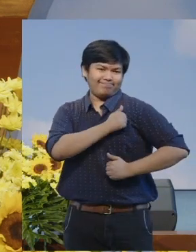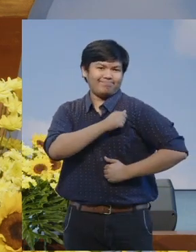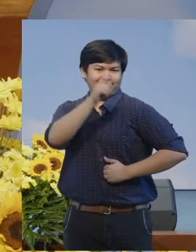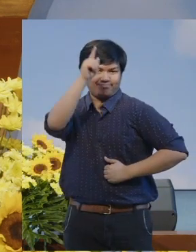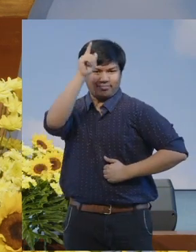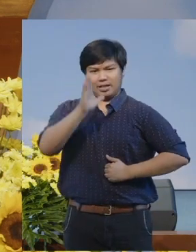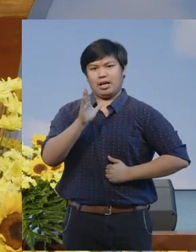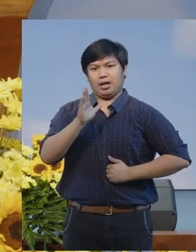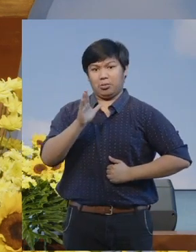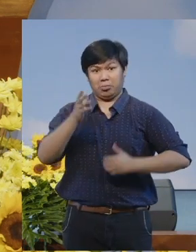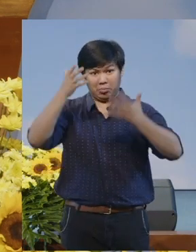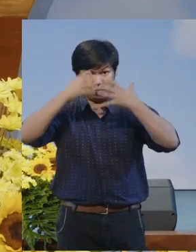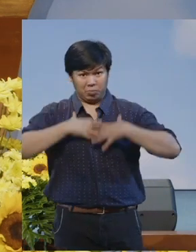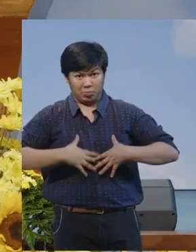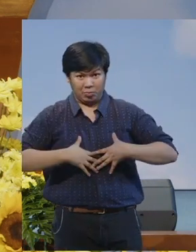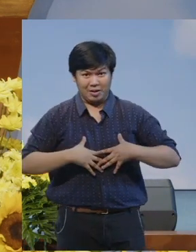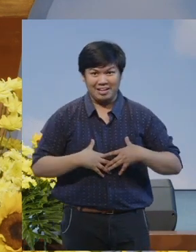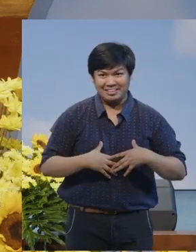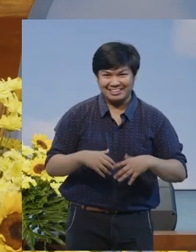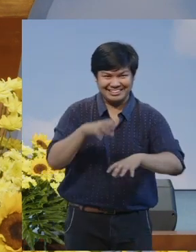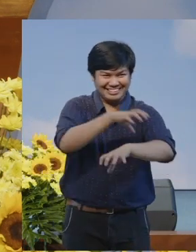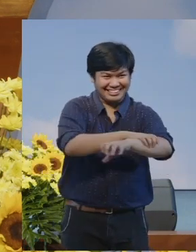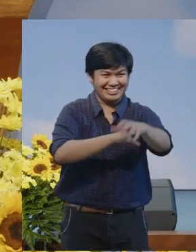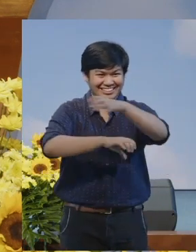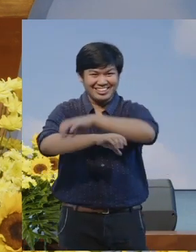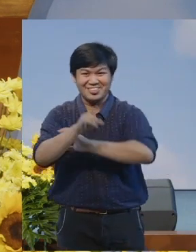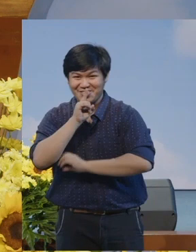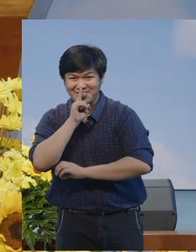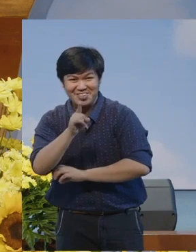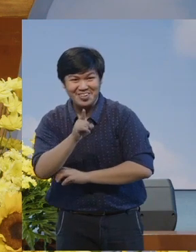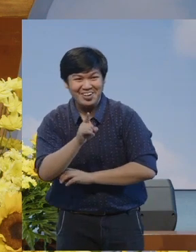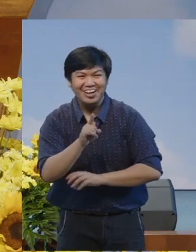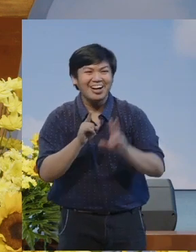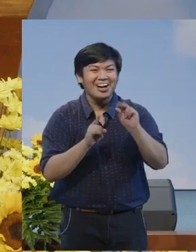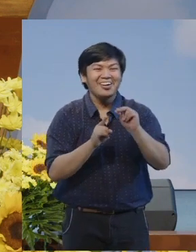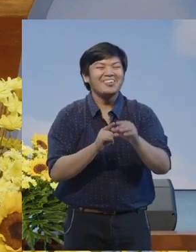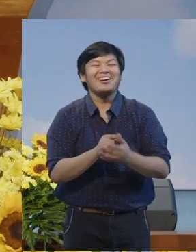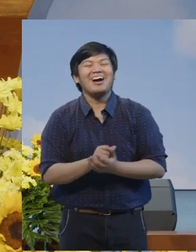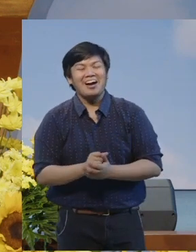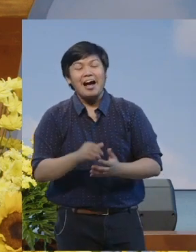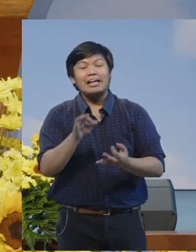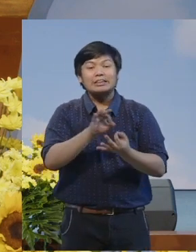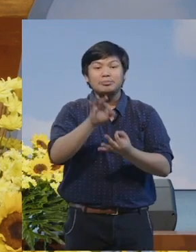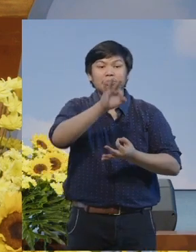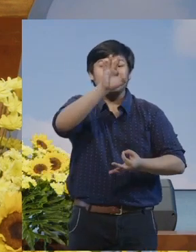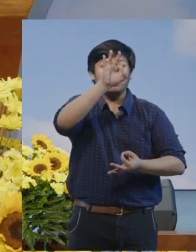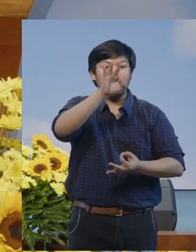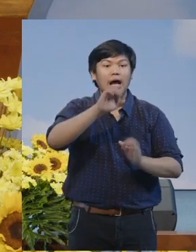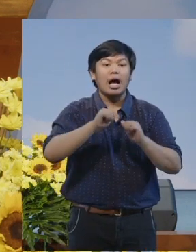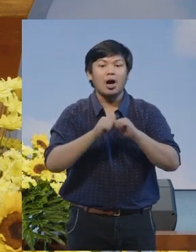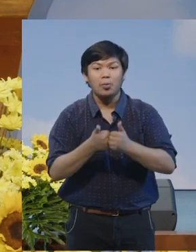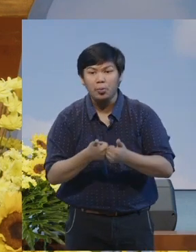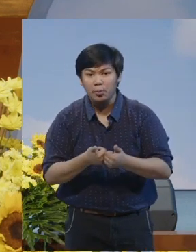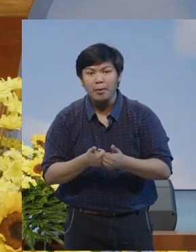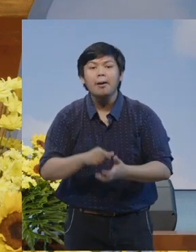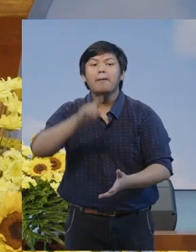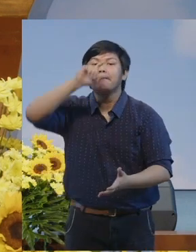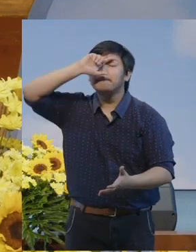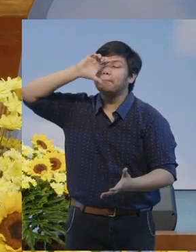Sinusuot ba yun? Hindi. Pinuput on po yun spiritually. sa pamamagitan